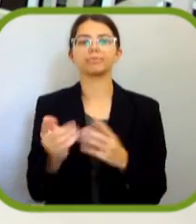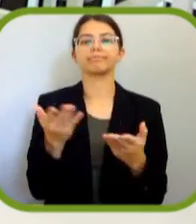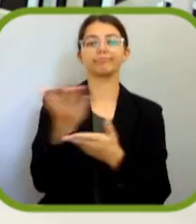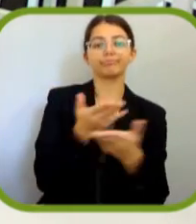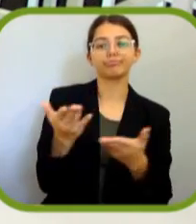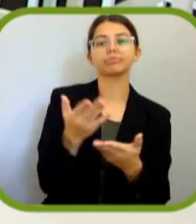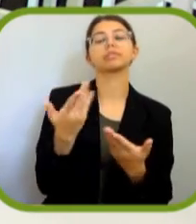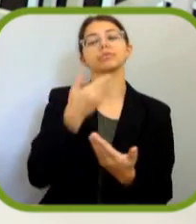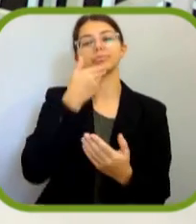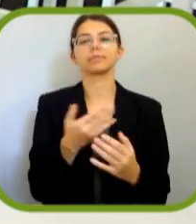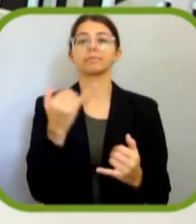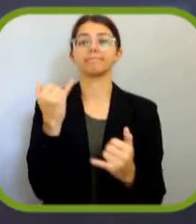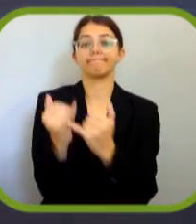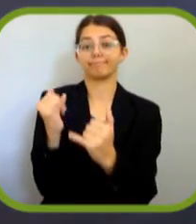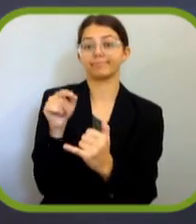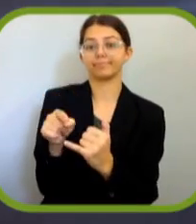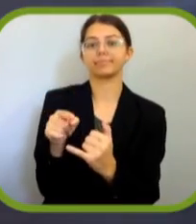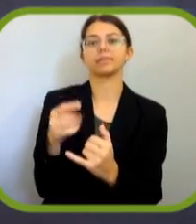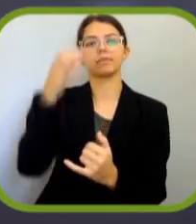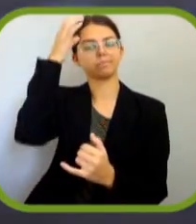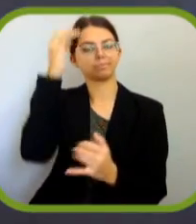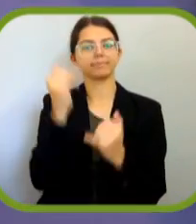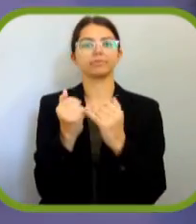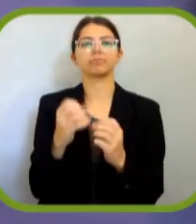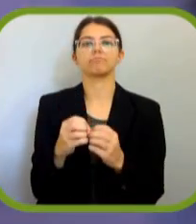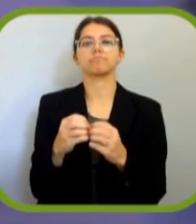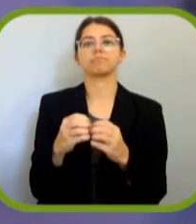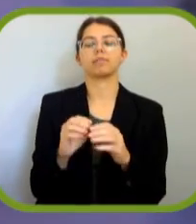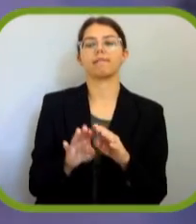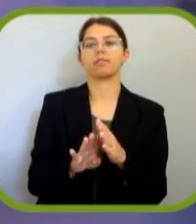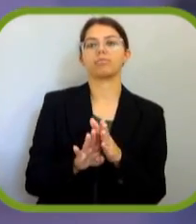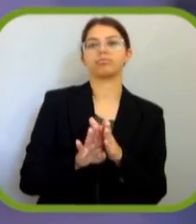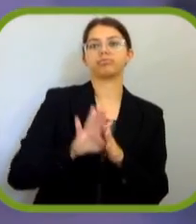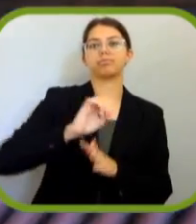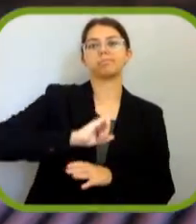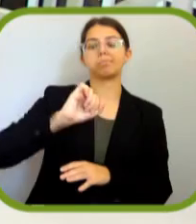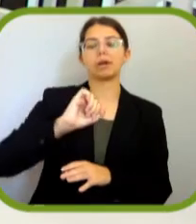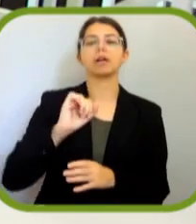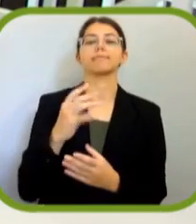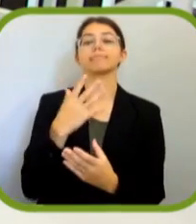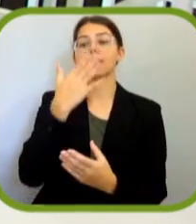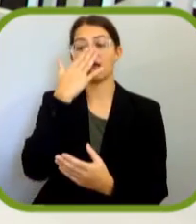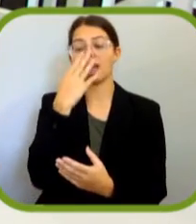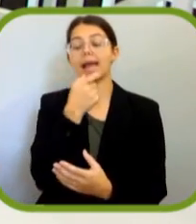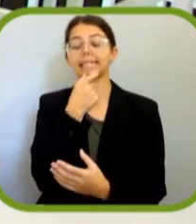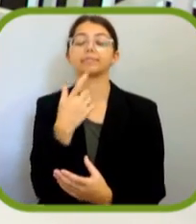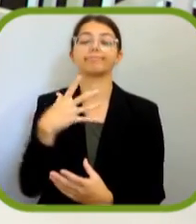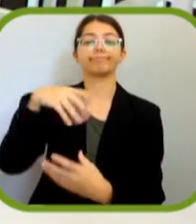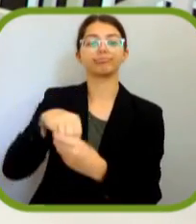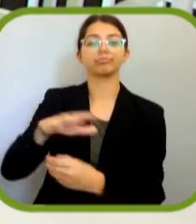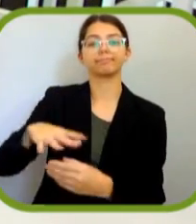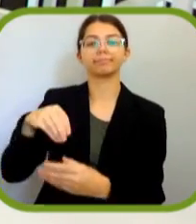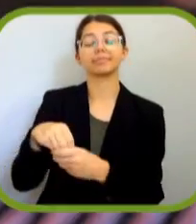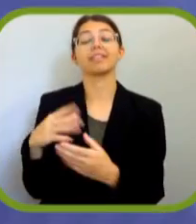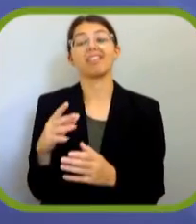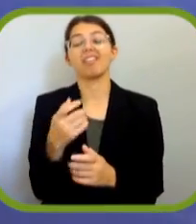over here is that the experience is artificial intelligence augmented reality in an immersive environment. I know it's a lot